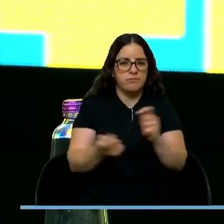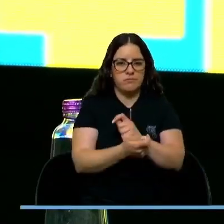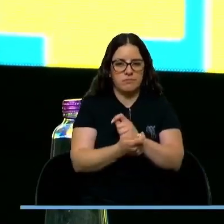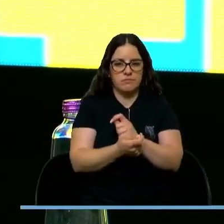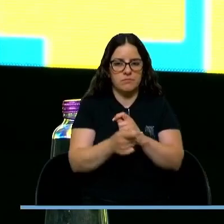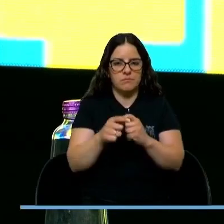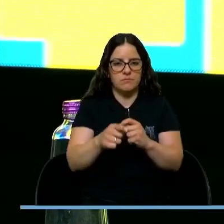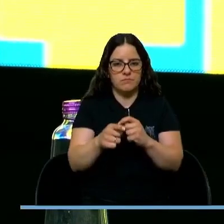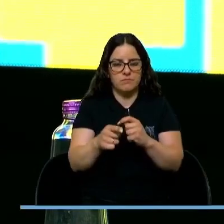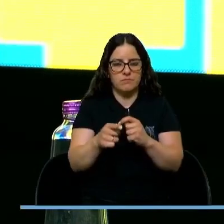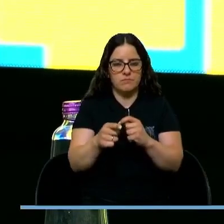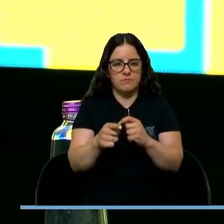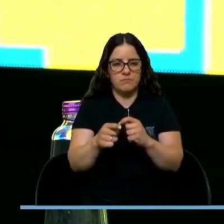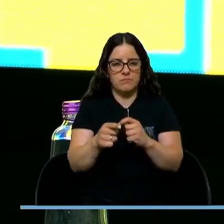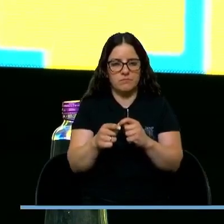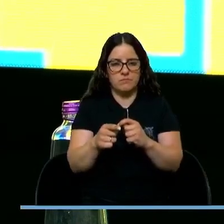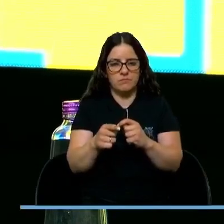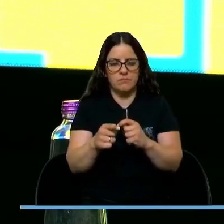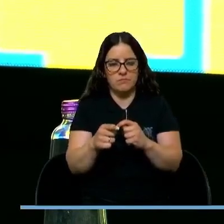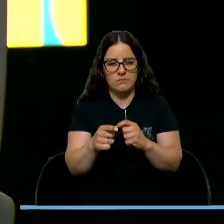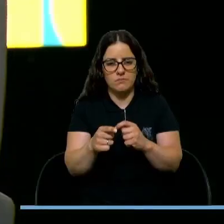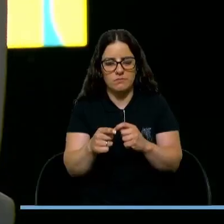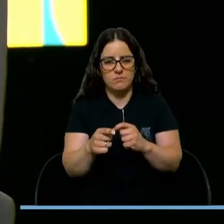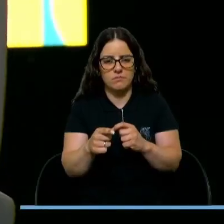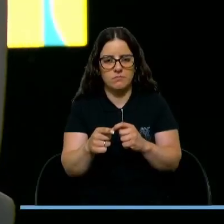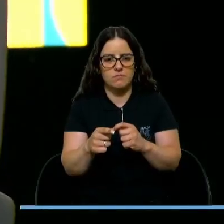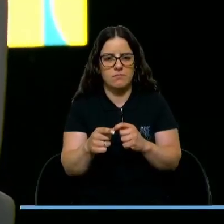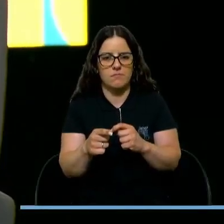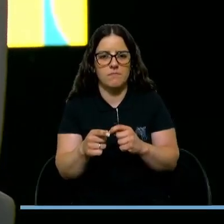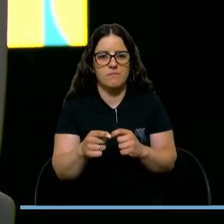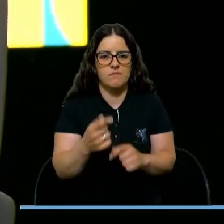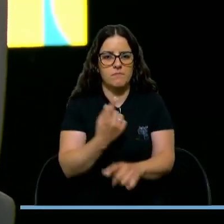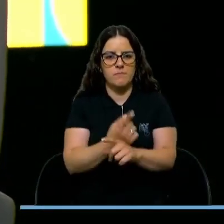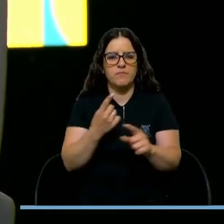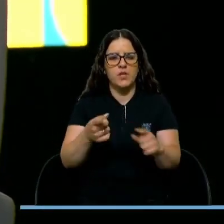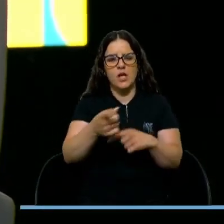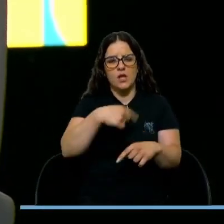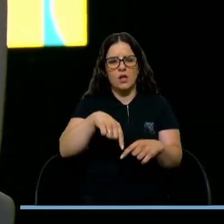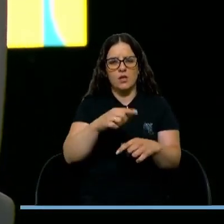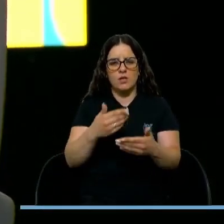zero. And why is that? Why are we behind?